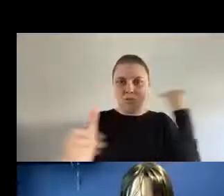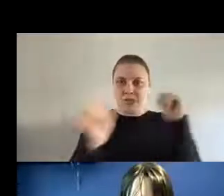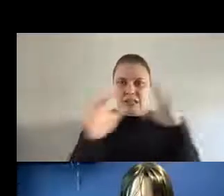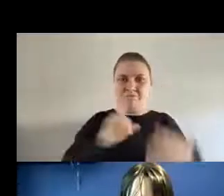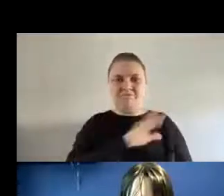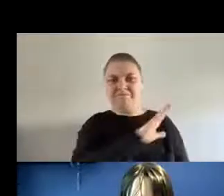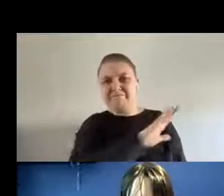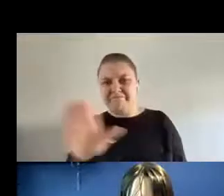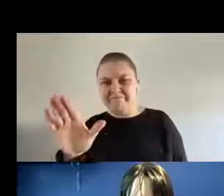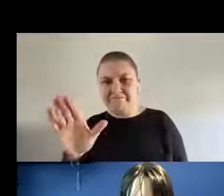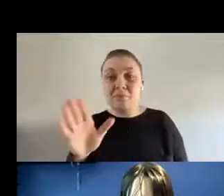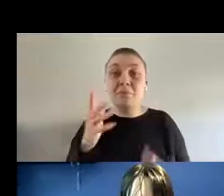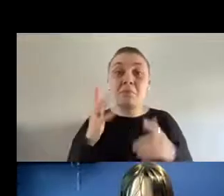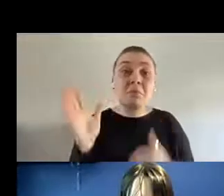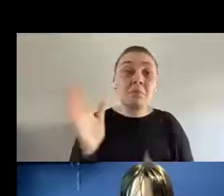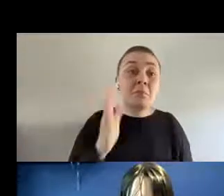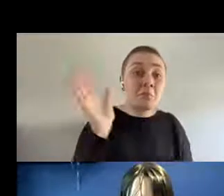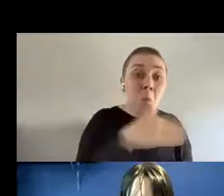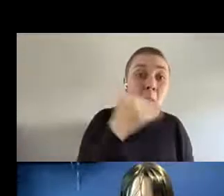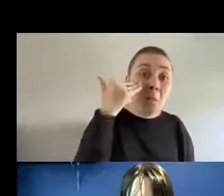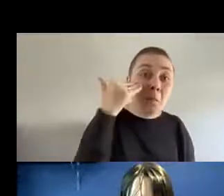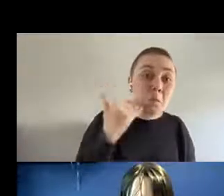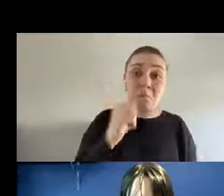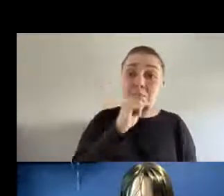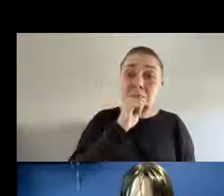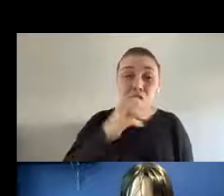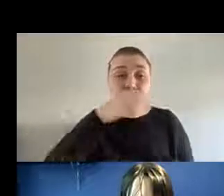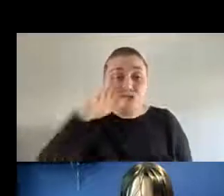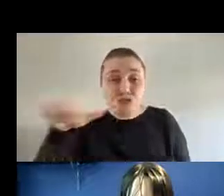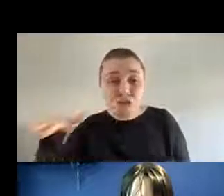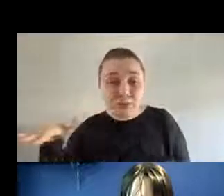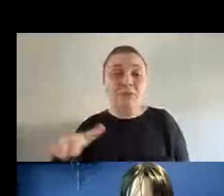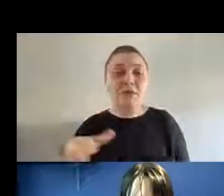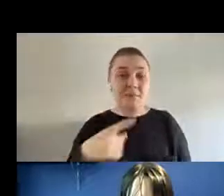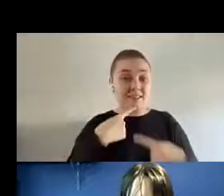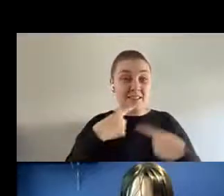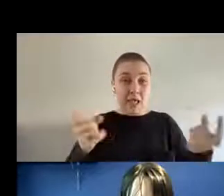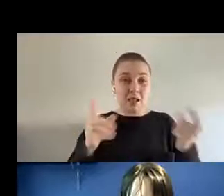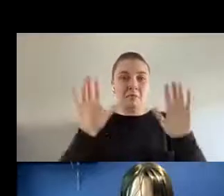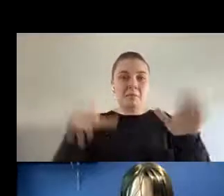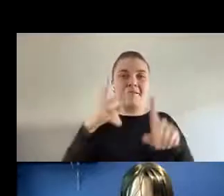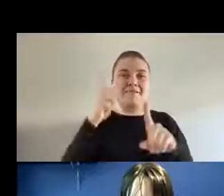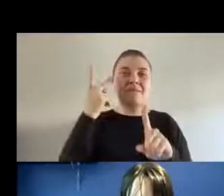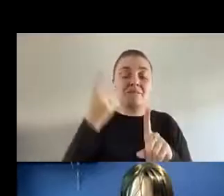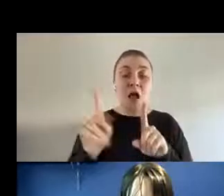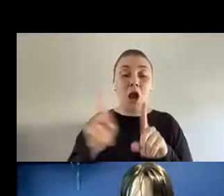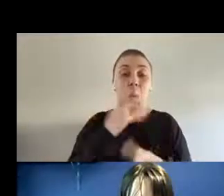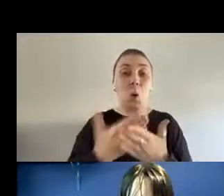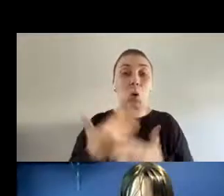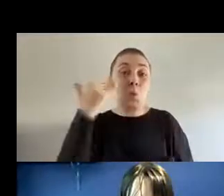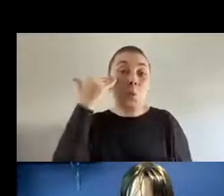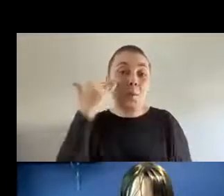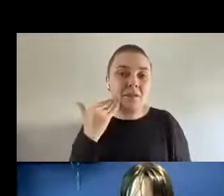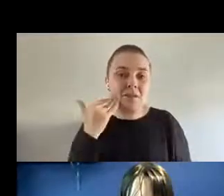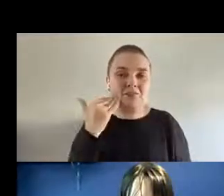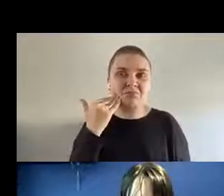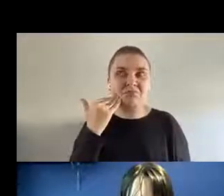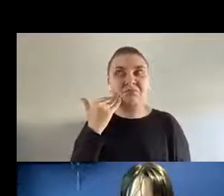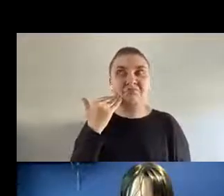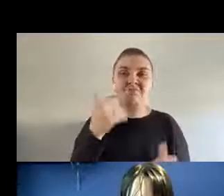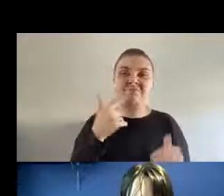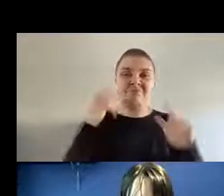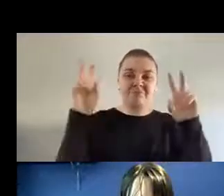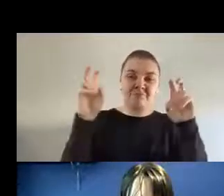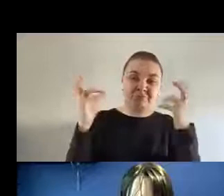in our society, so men and women and children, are sent the message that violence against women is, on some level, par